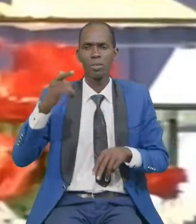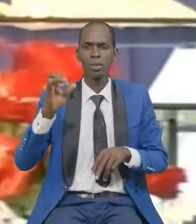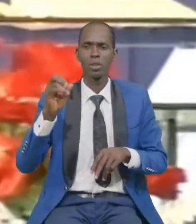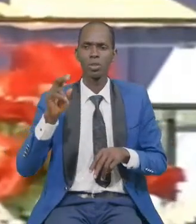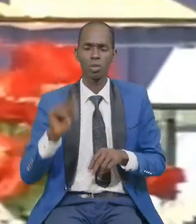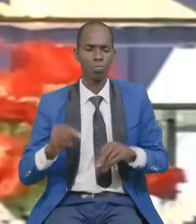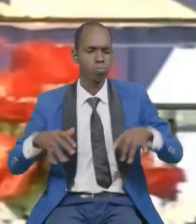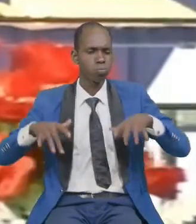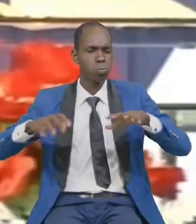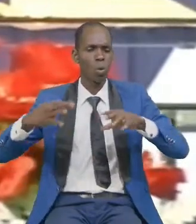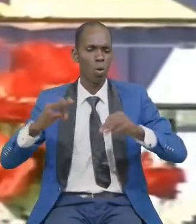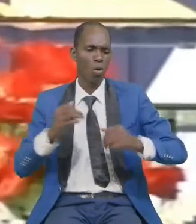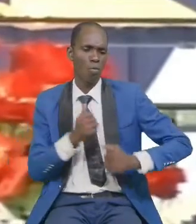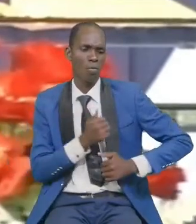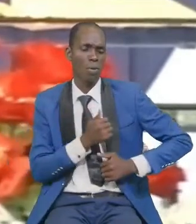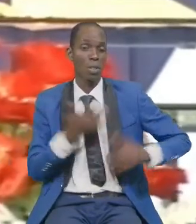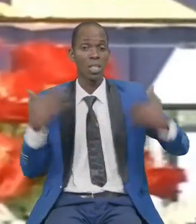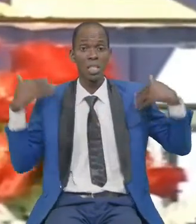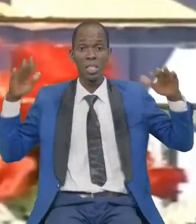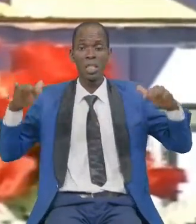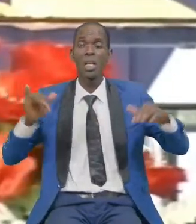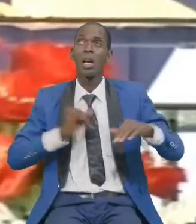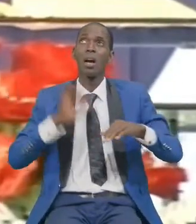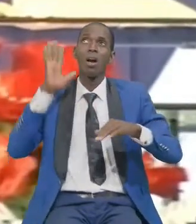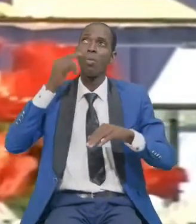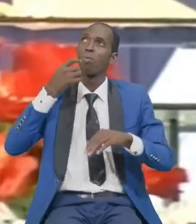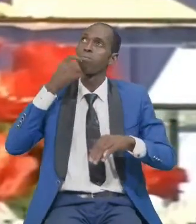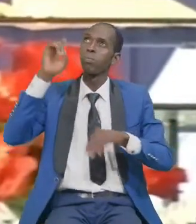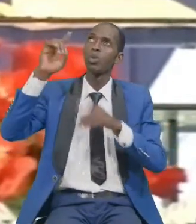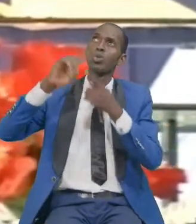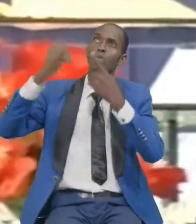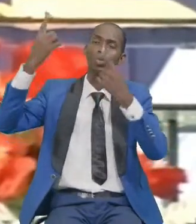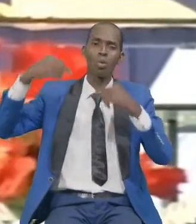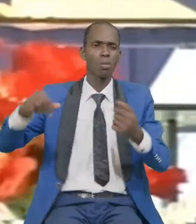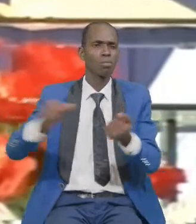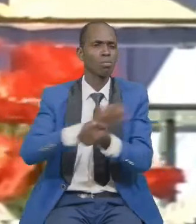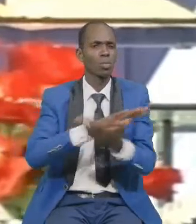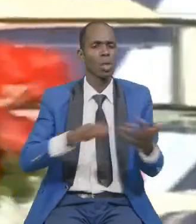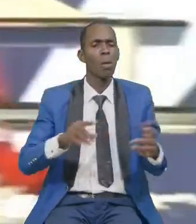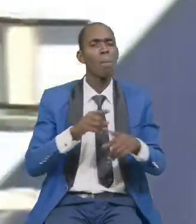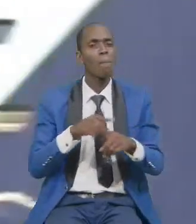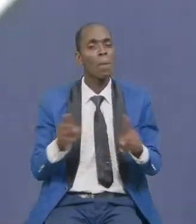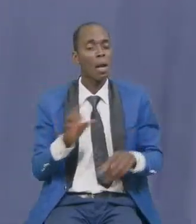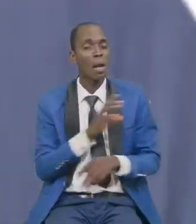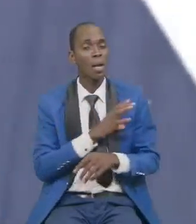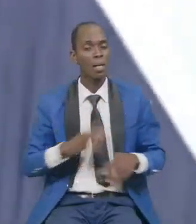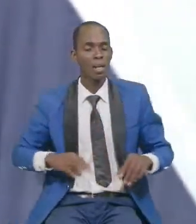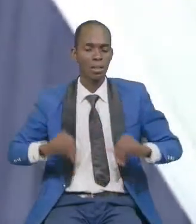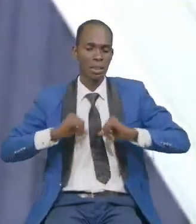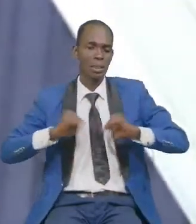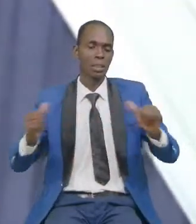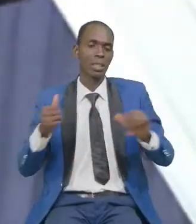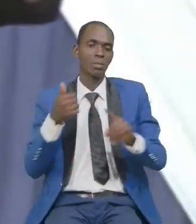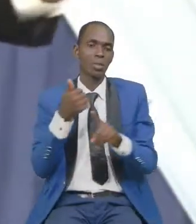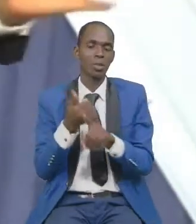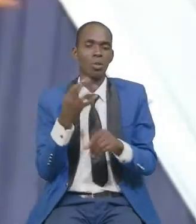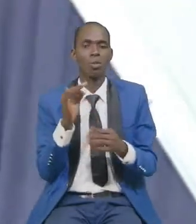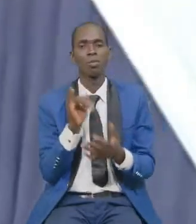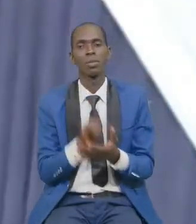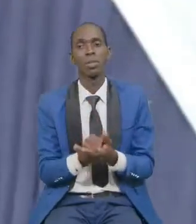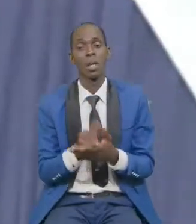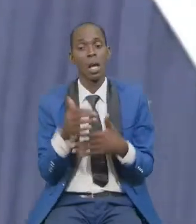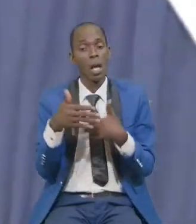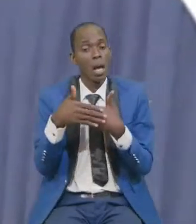call them. They will scatter all these people. But he denied himself of that now. After